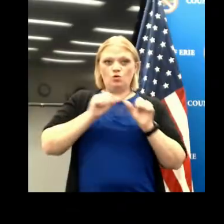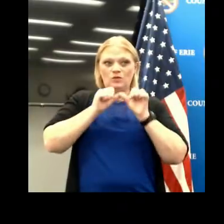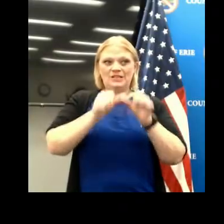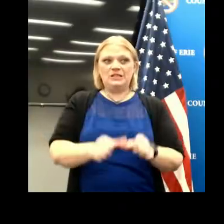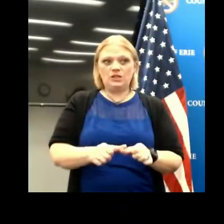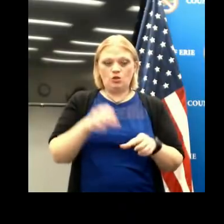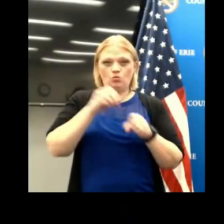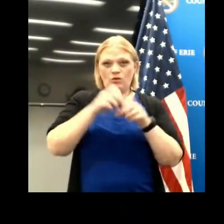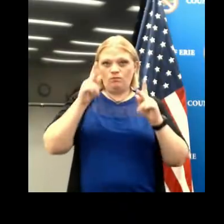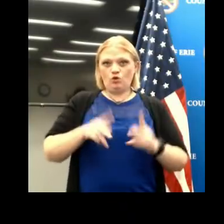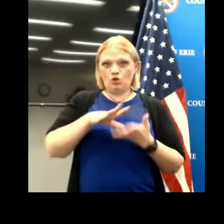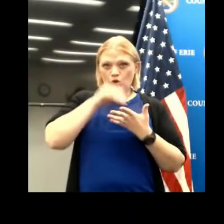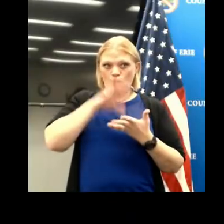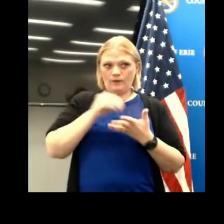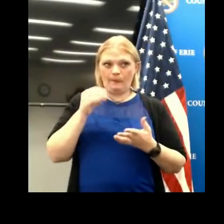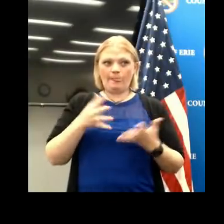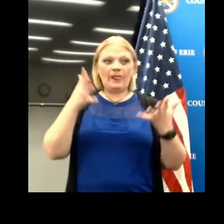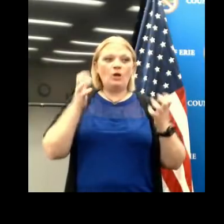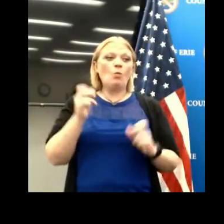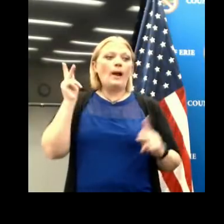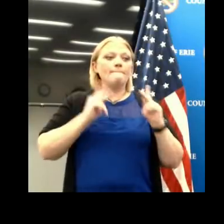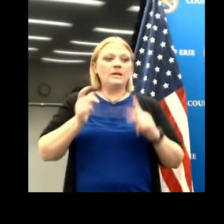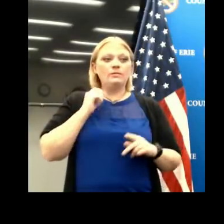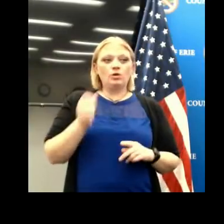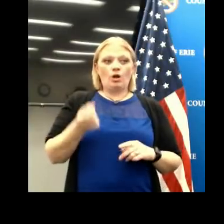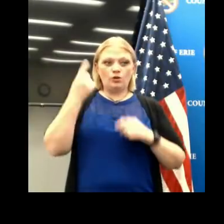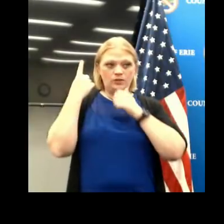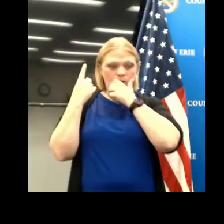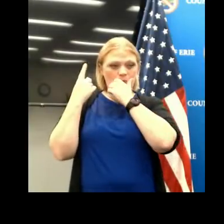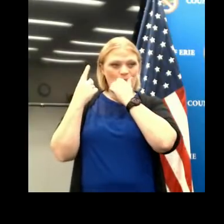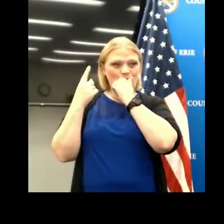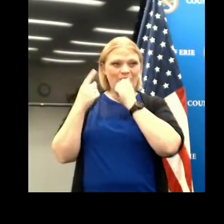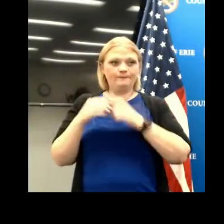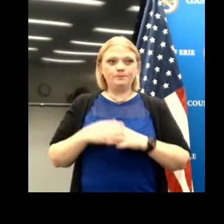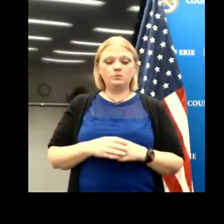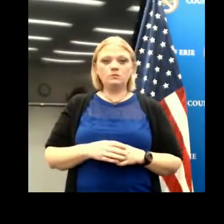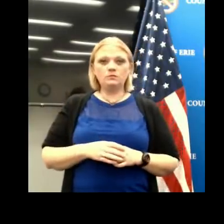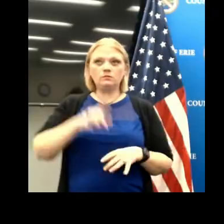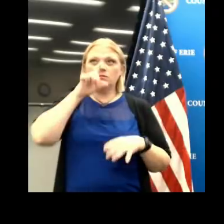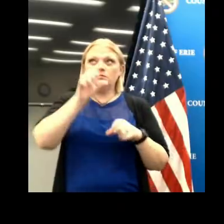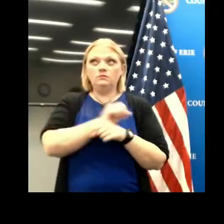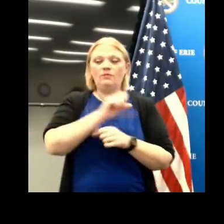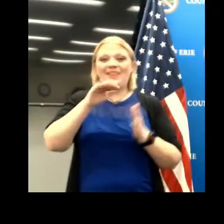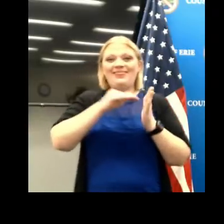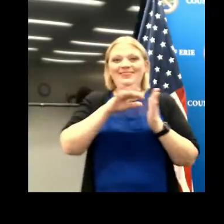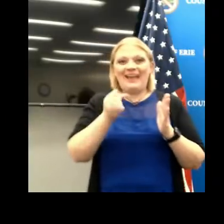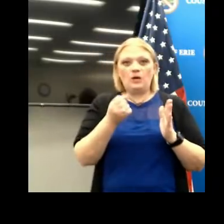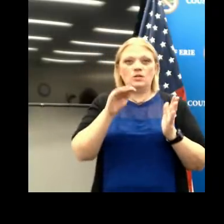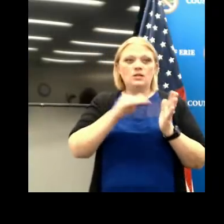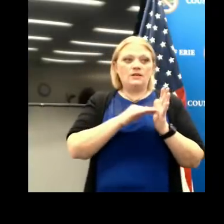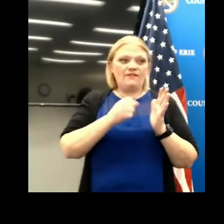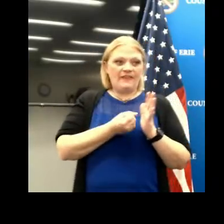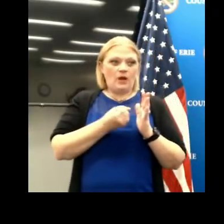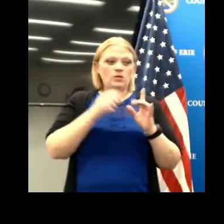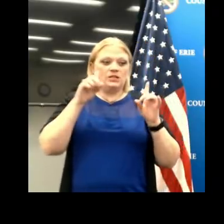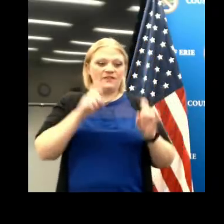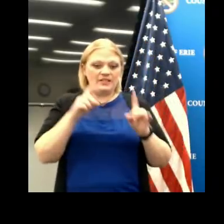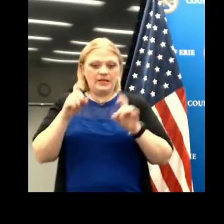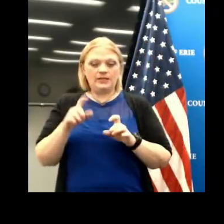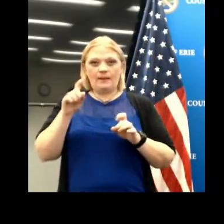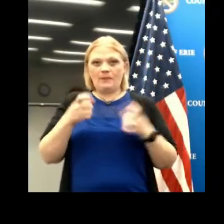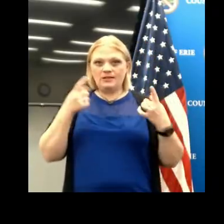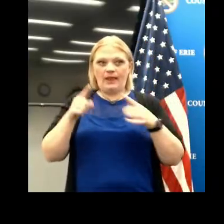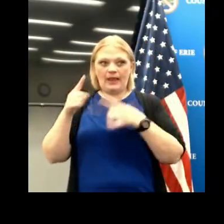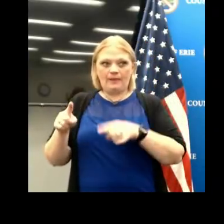learning. I want people to understand there would literally thousands and thousands of combined tests that have to be done on a